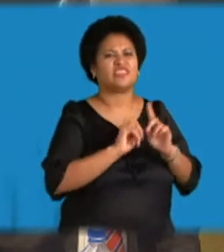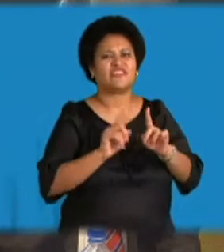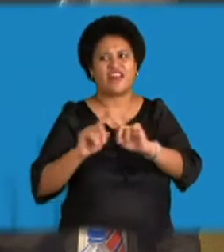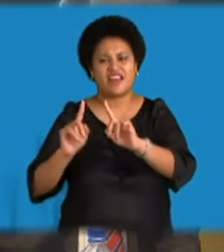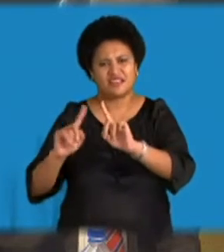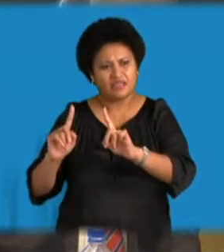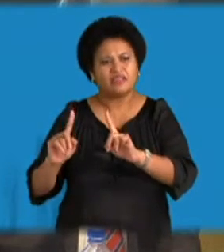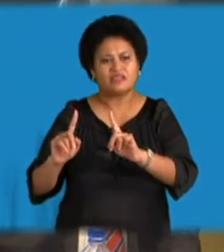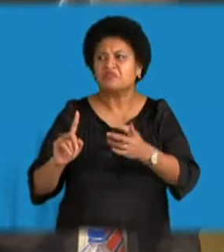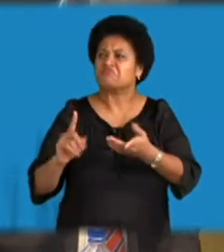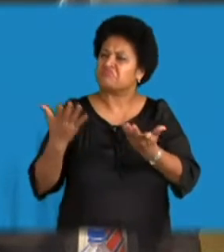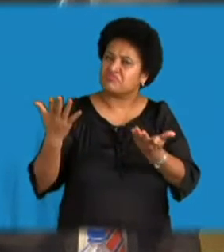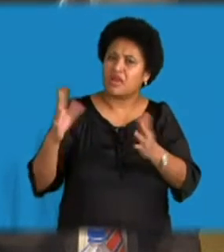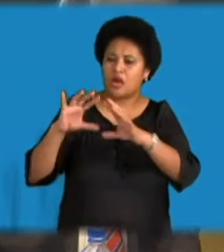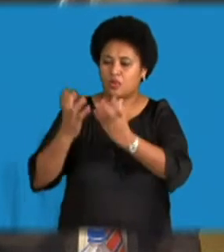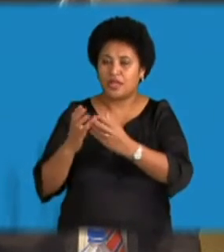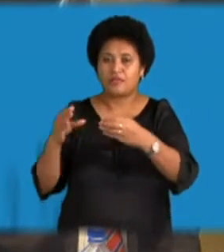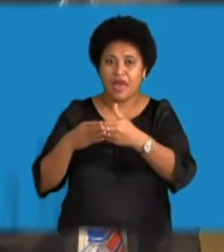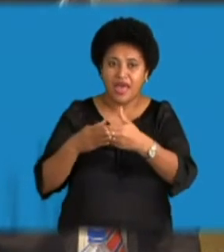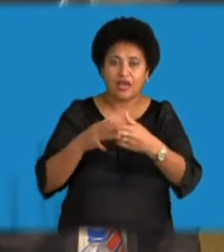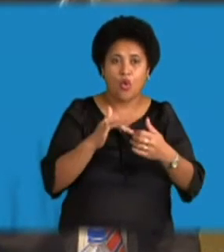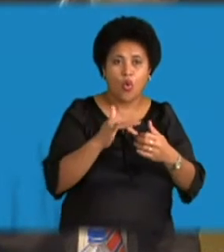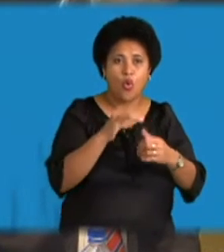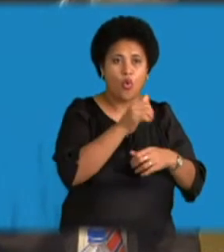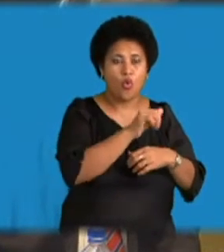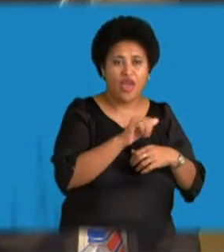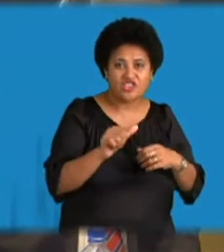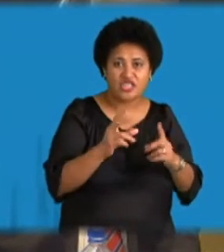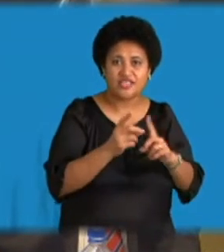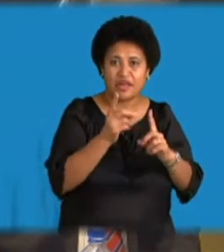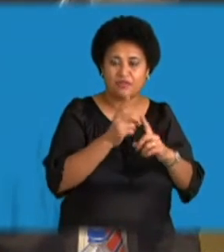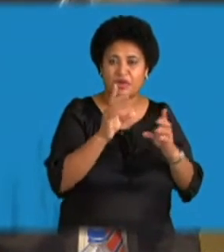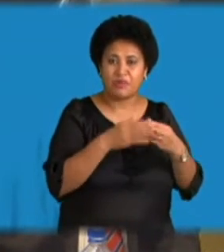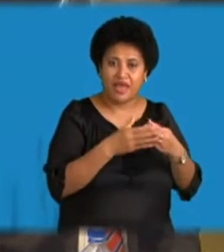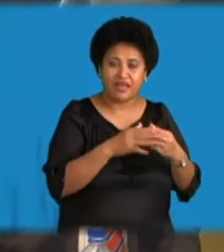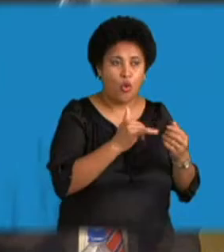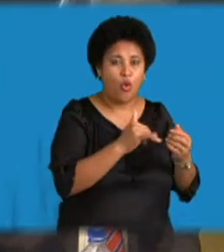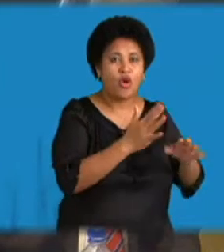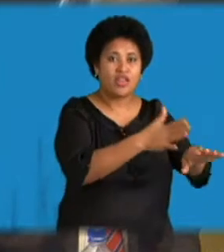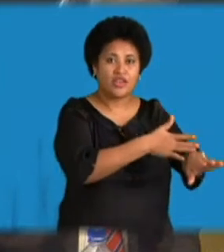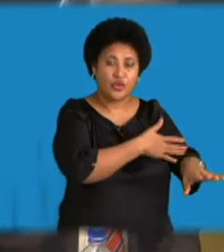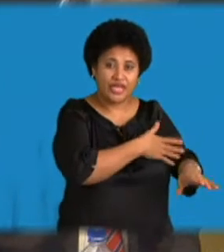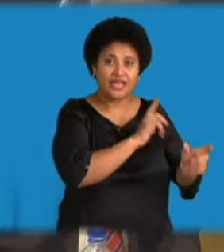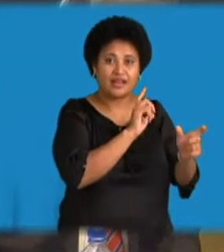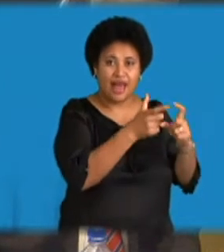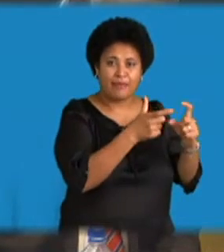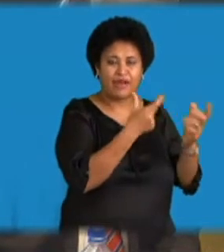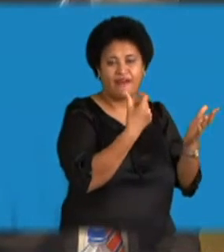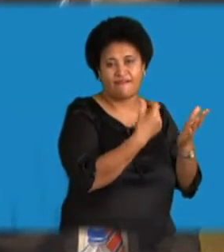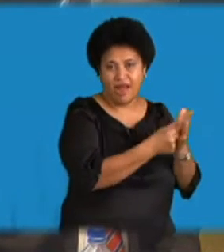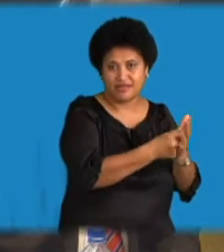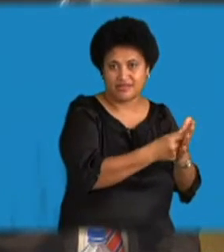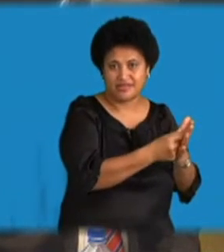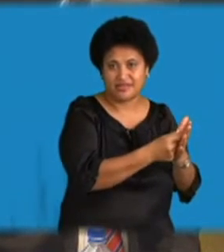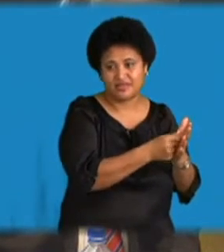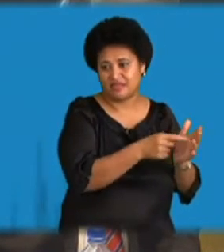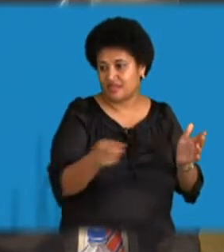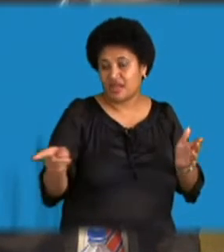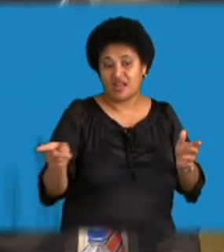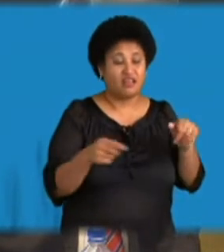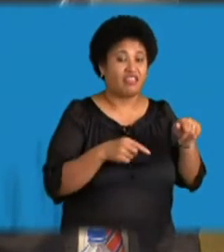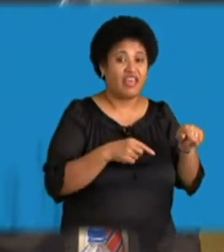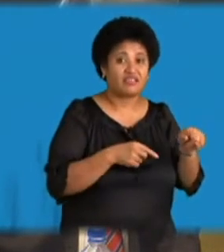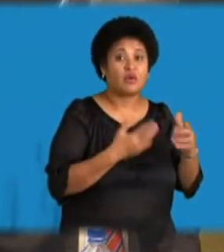It can come from ADB. It, of course, can also come from the Green Climate Fund. The Green Climate Fund was specifically set up for that. It's based in